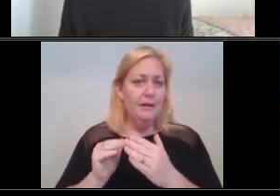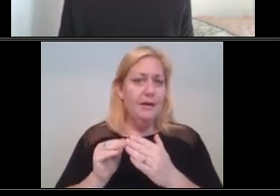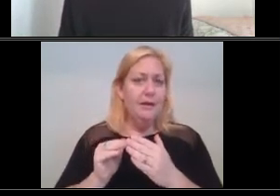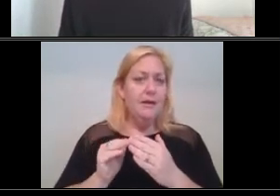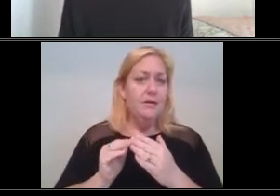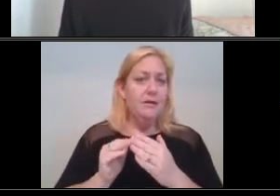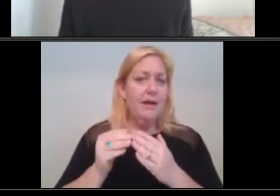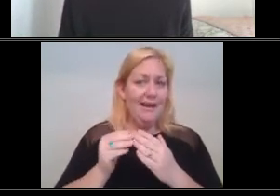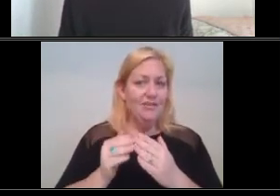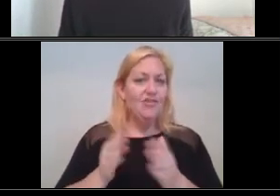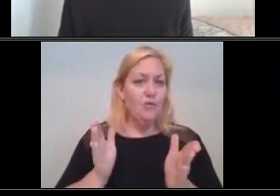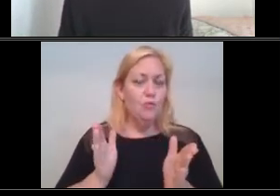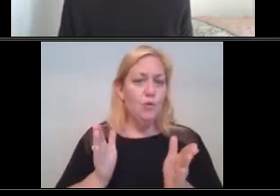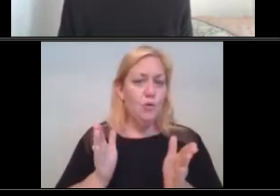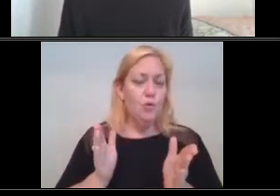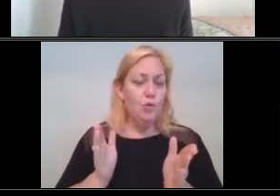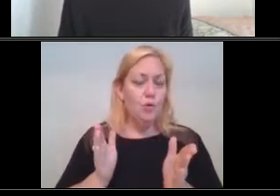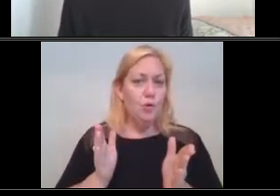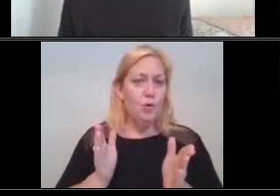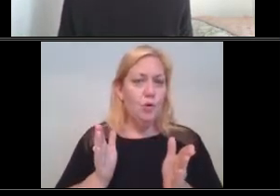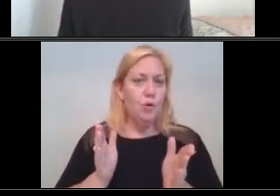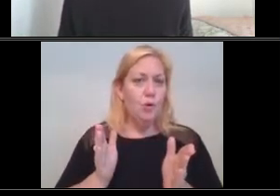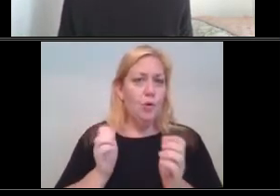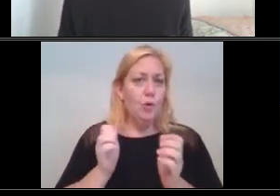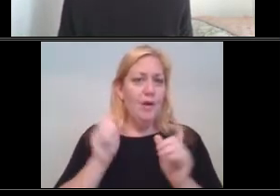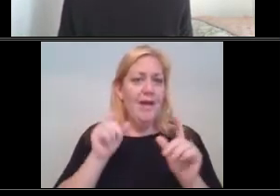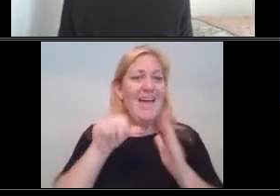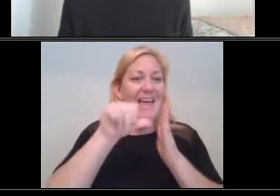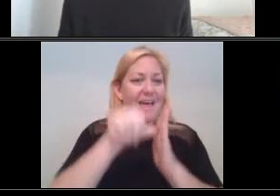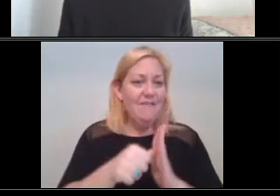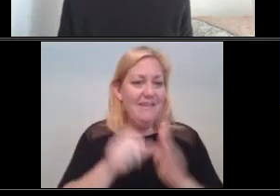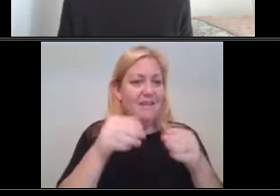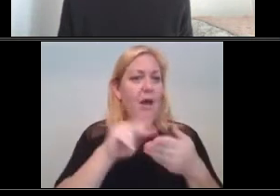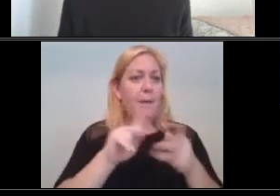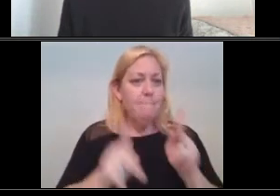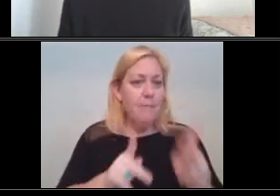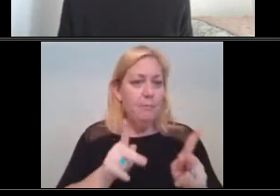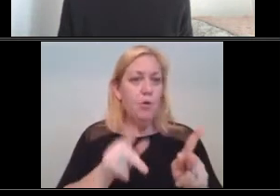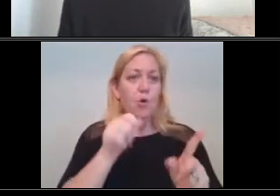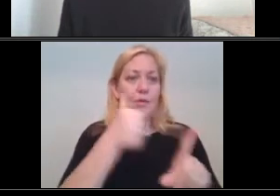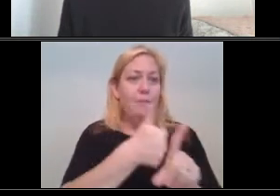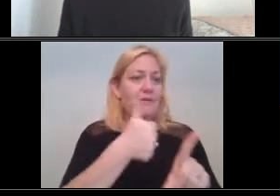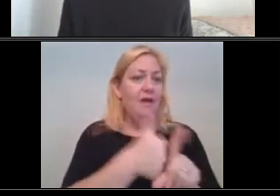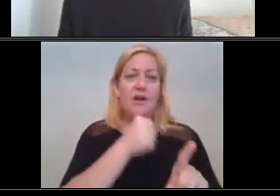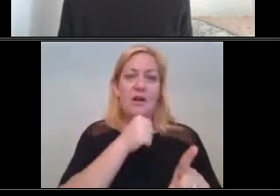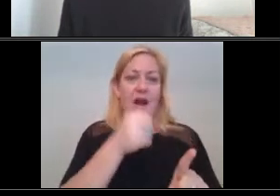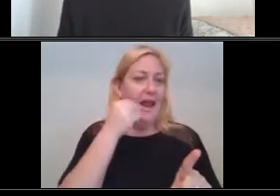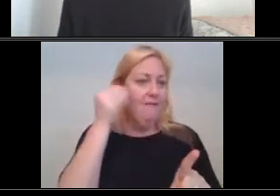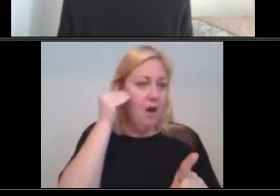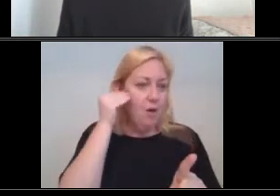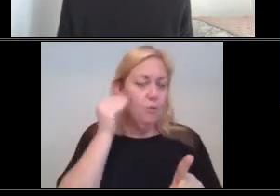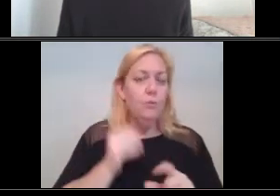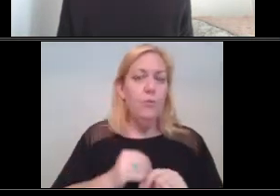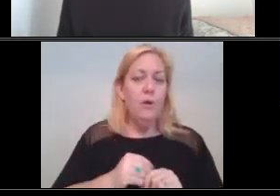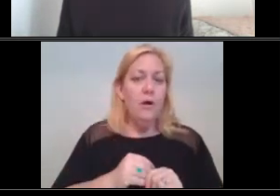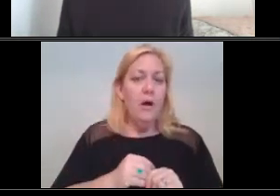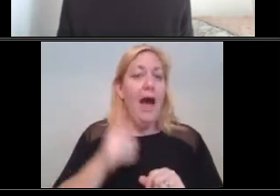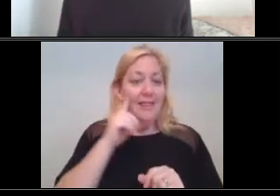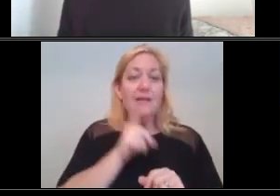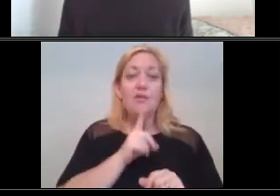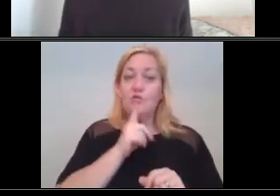in general exists on people that are landless or unhoused. So I think it's very needed, and it